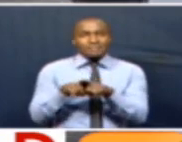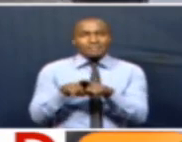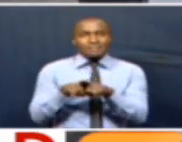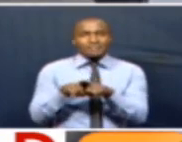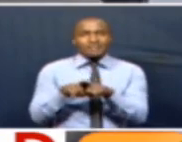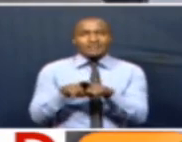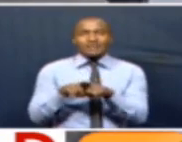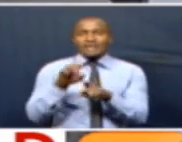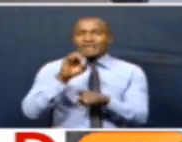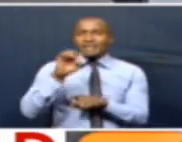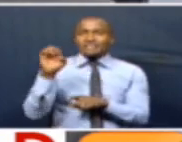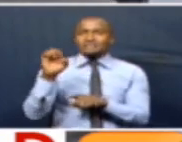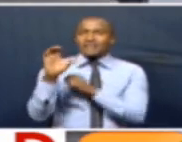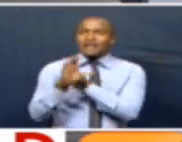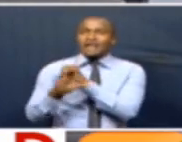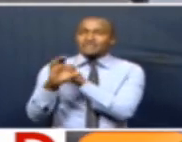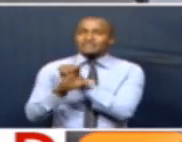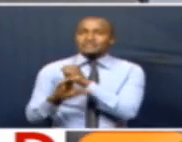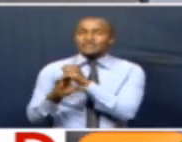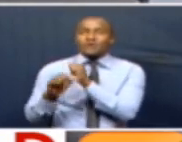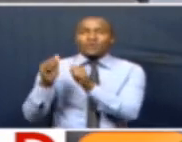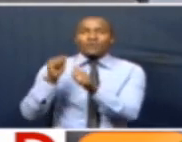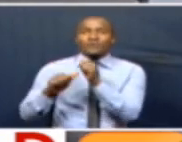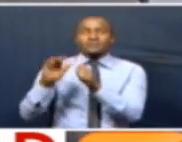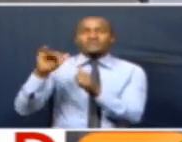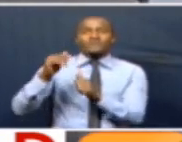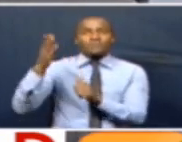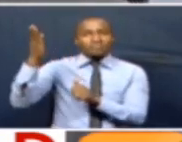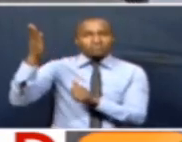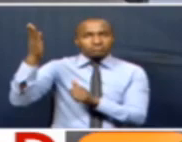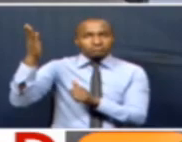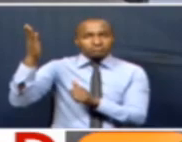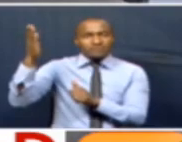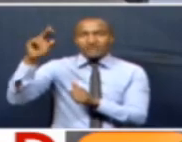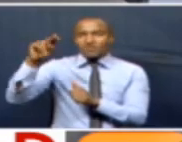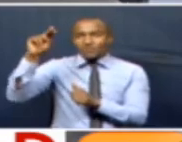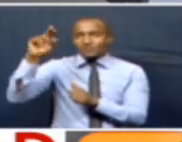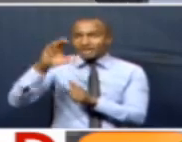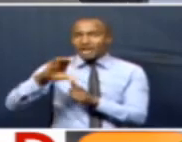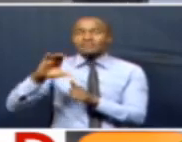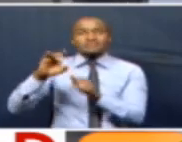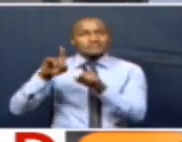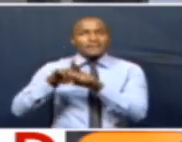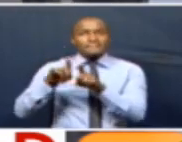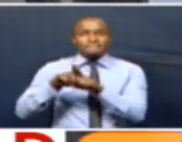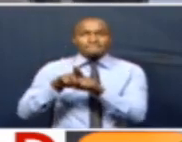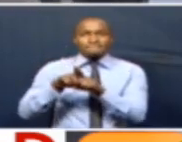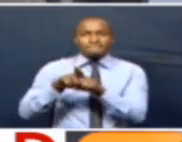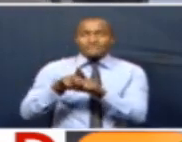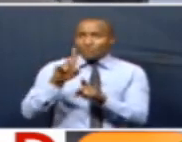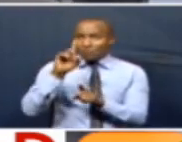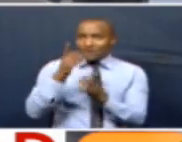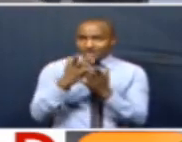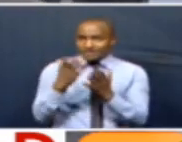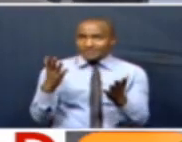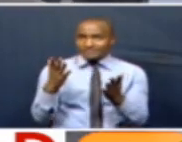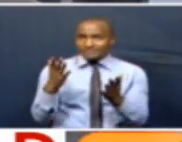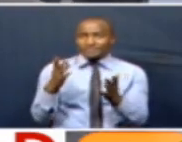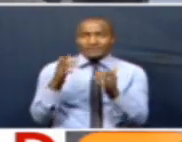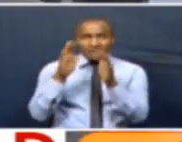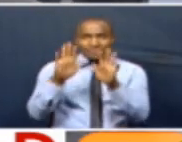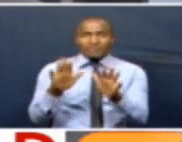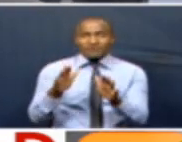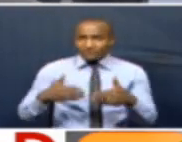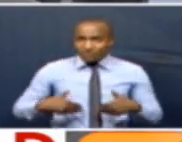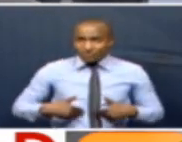of the East, so which was blowing from the north right. to the south. Right. Now, one thing that is important for the